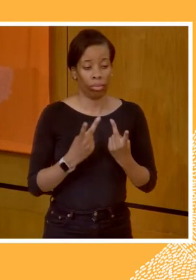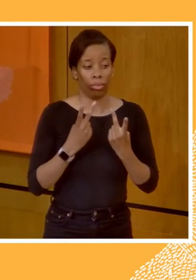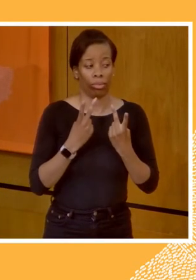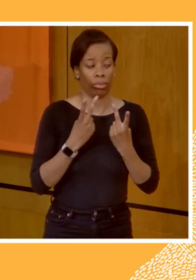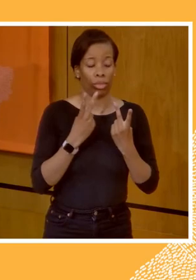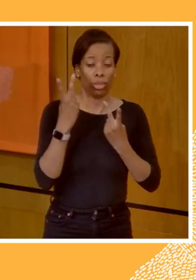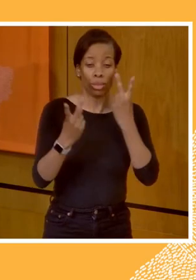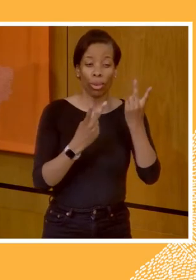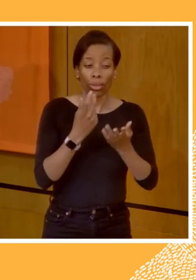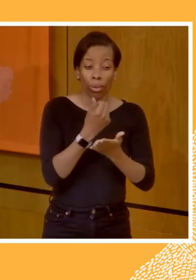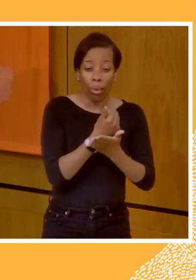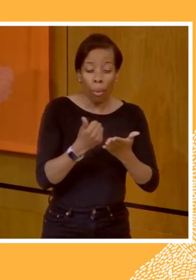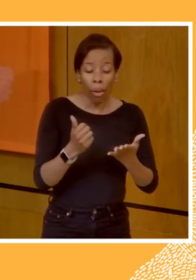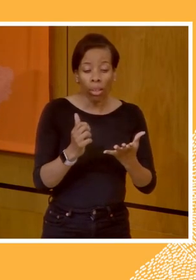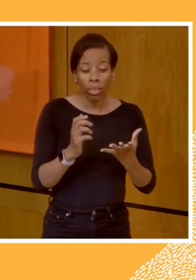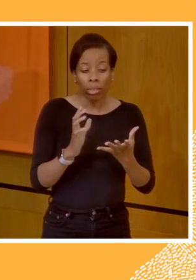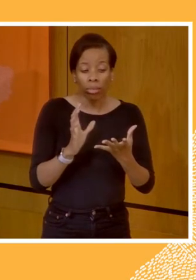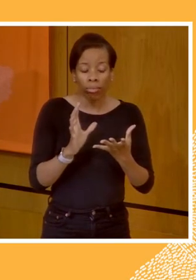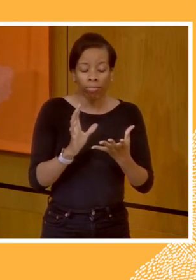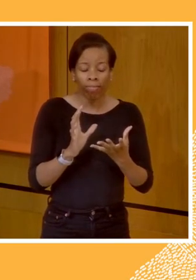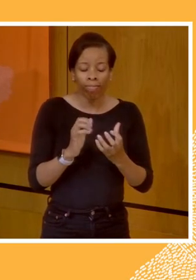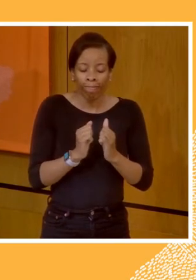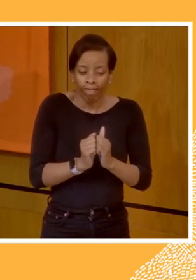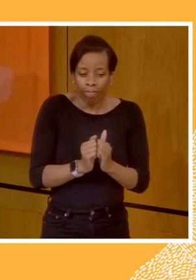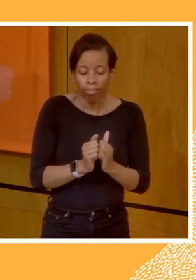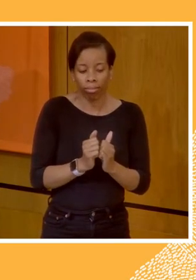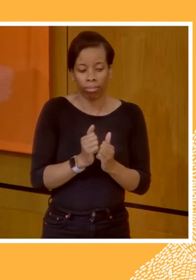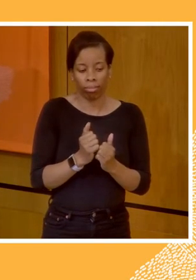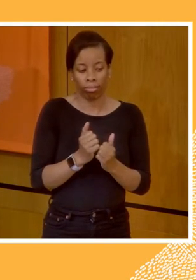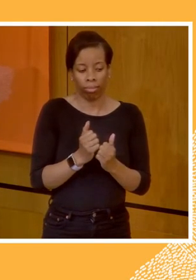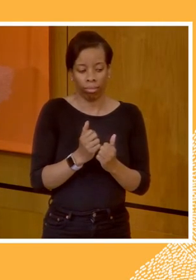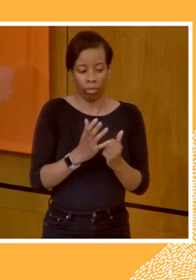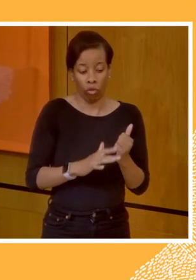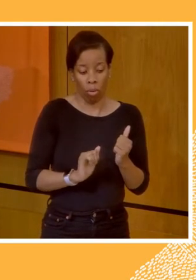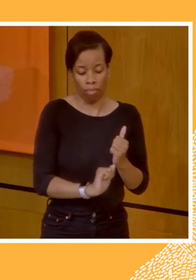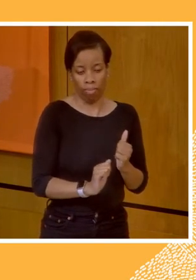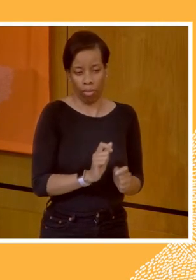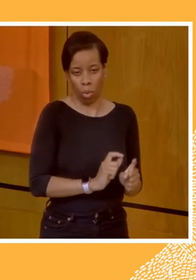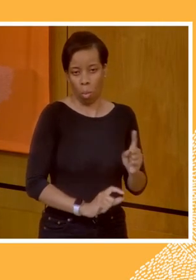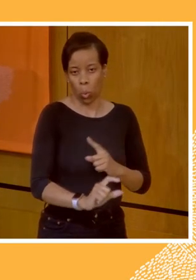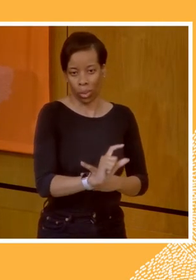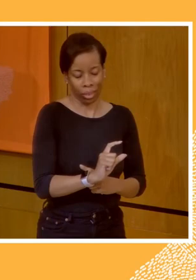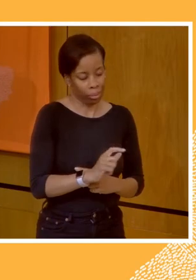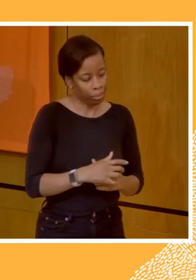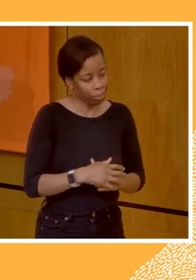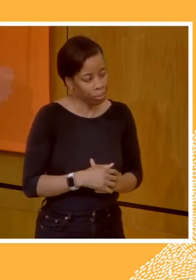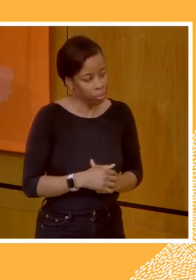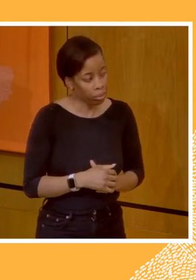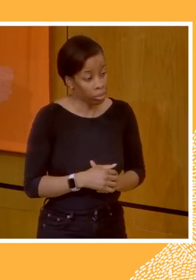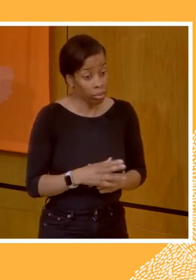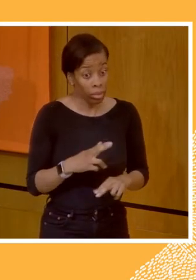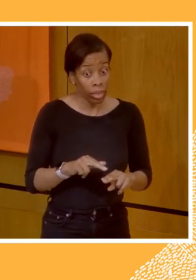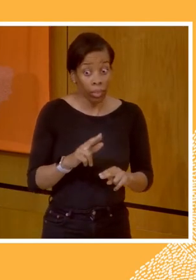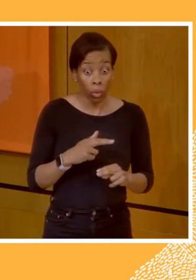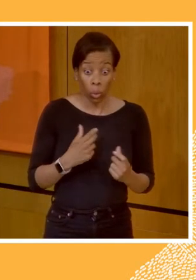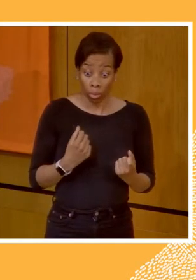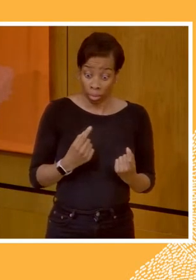to each other. And maybe if you can understand that